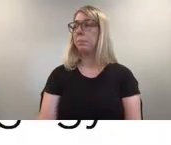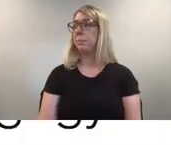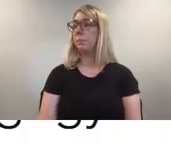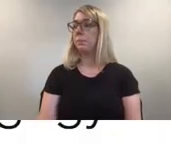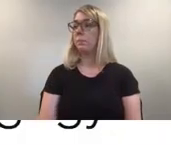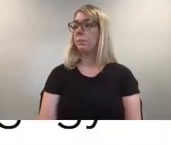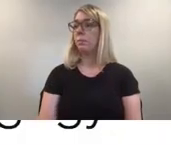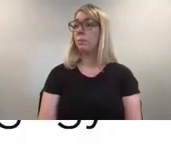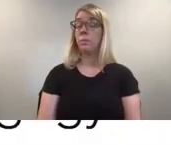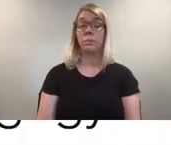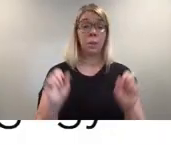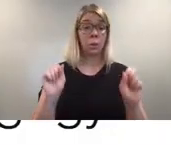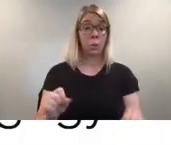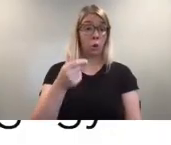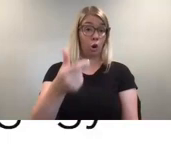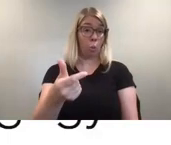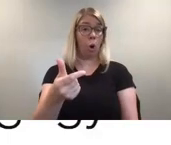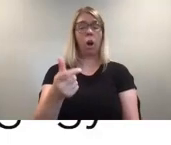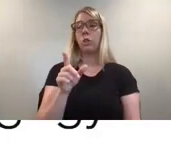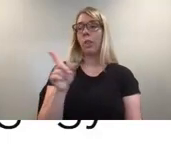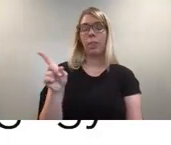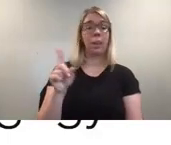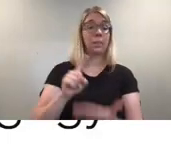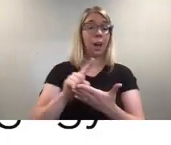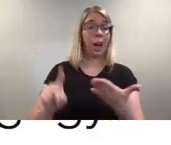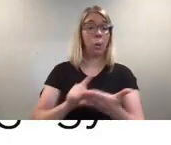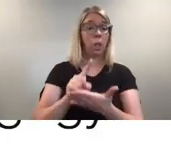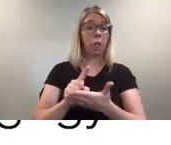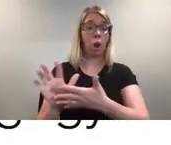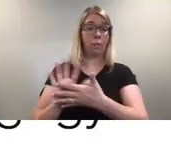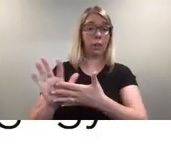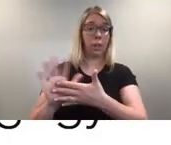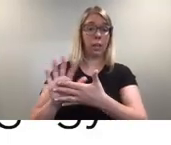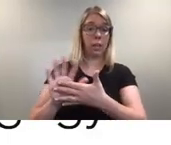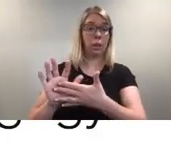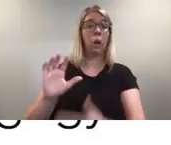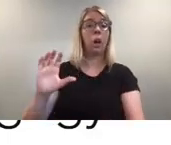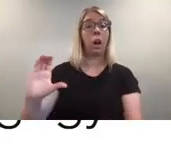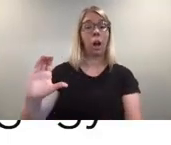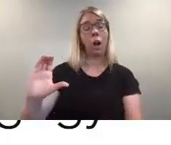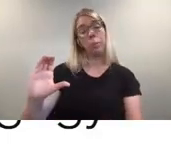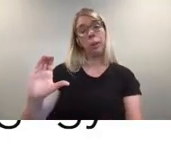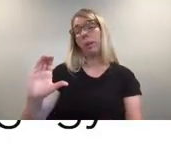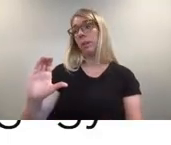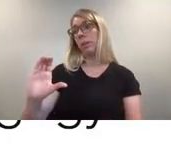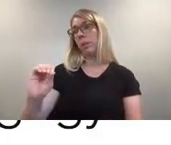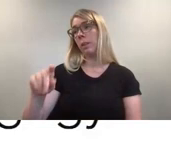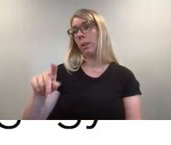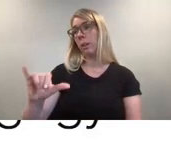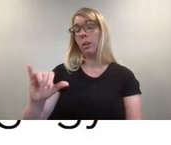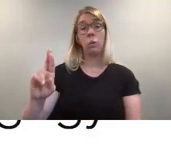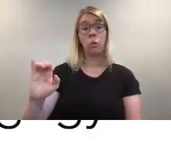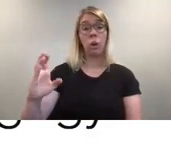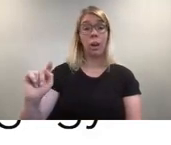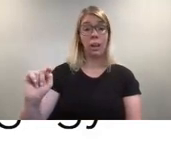So you could watch this excellent hour-long video given by a copyright expert, a librarian, and a faculty member